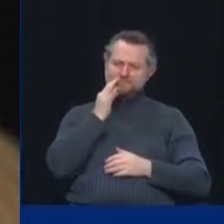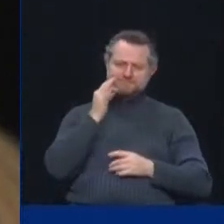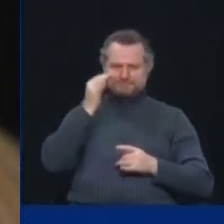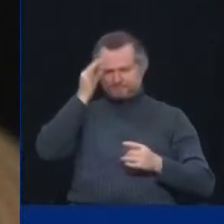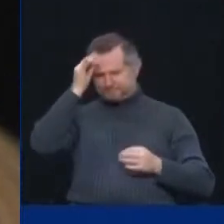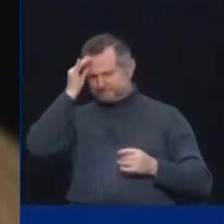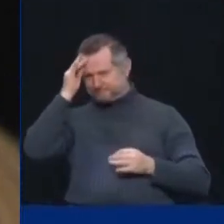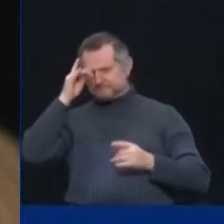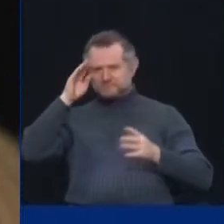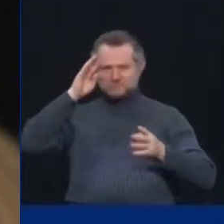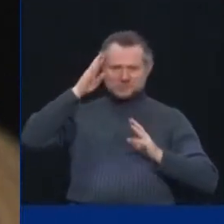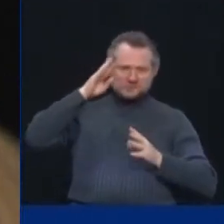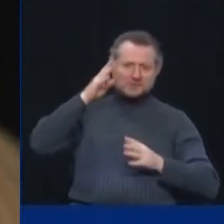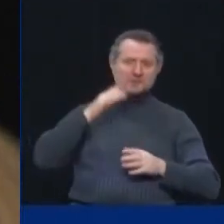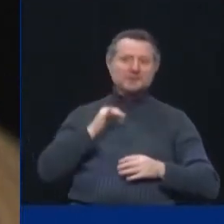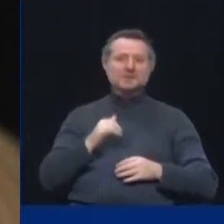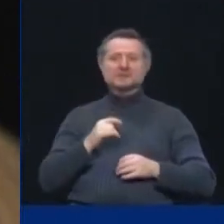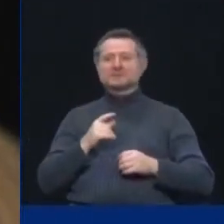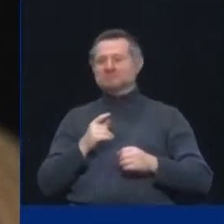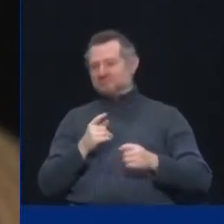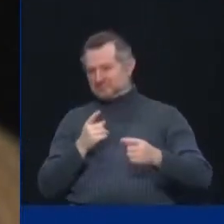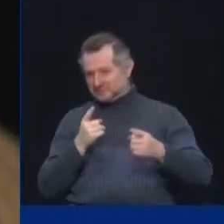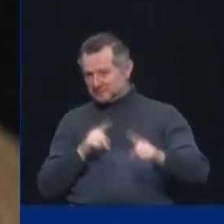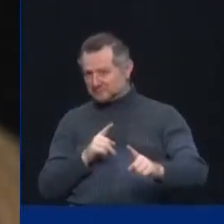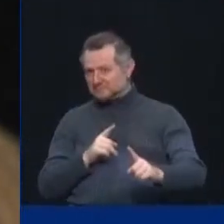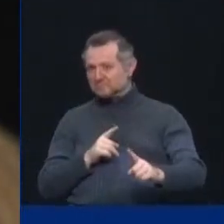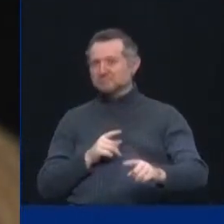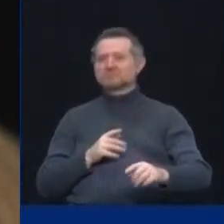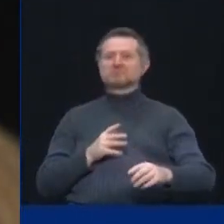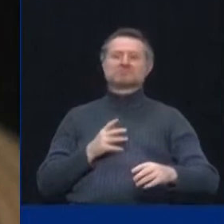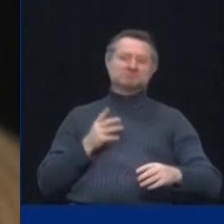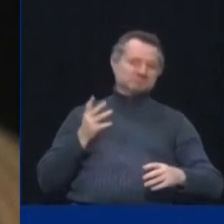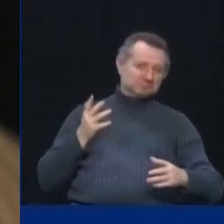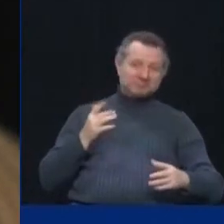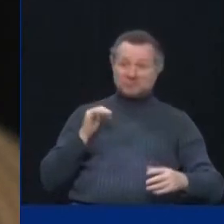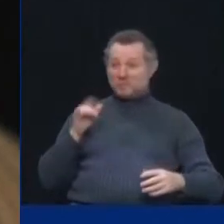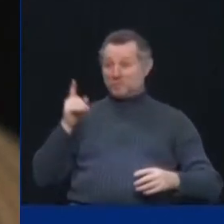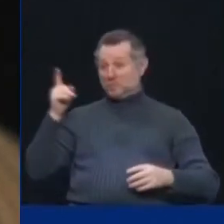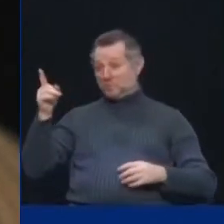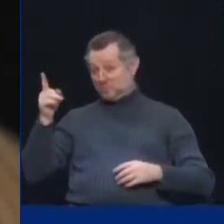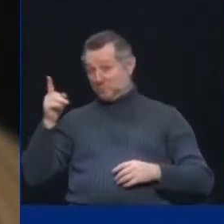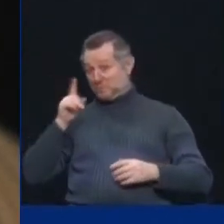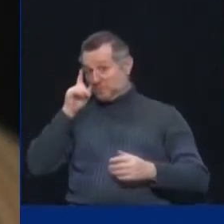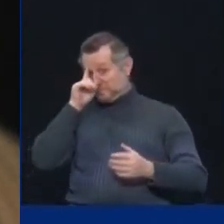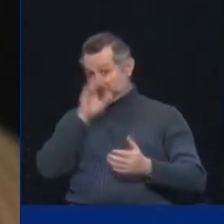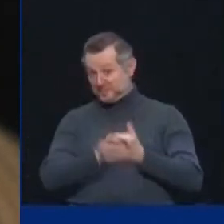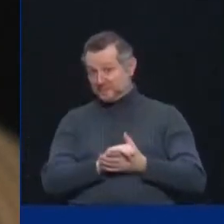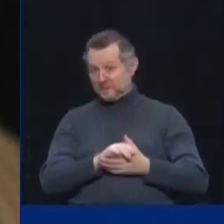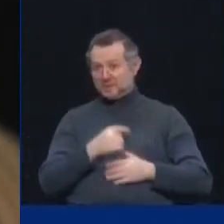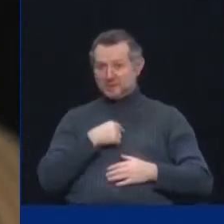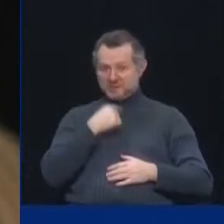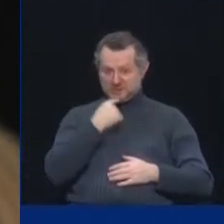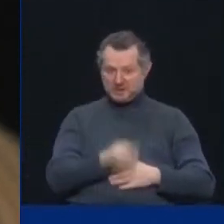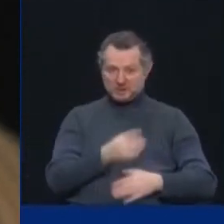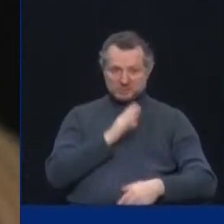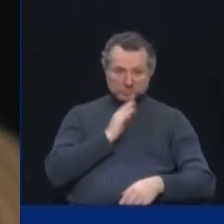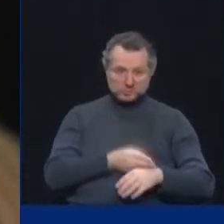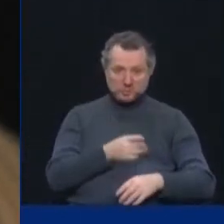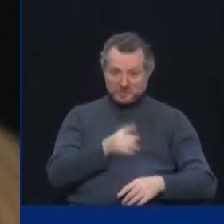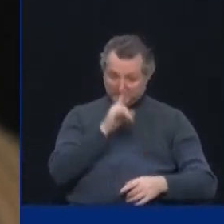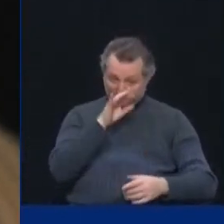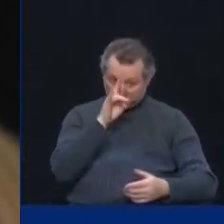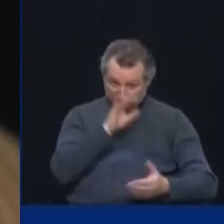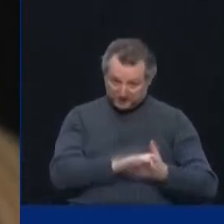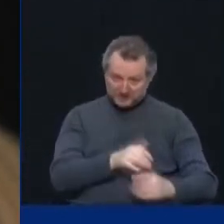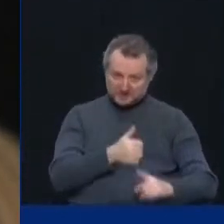as the governor said, it takes belief. And when you believe in yourself, like I tell my daughters, you can achieve anything, but that belief has to be